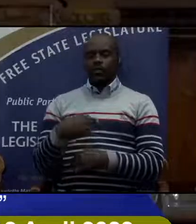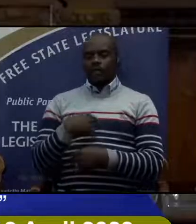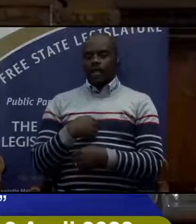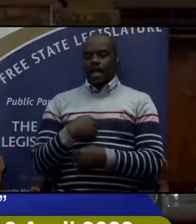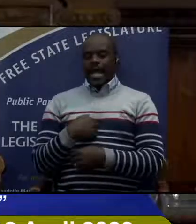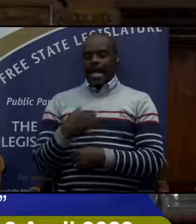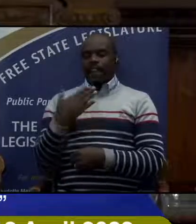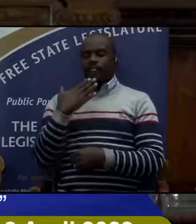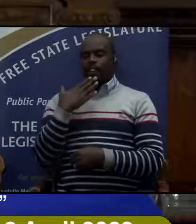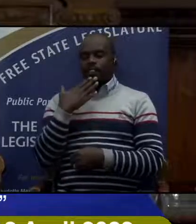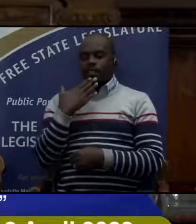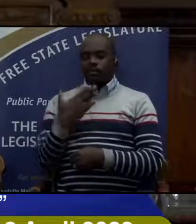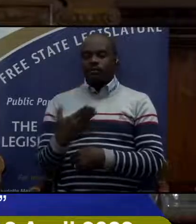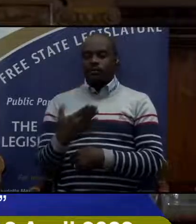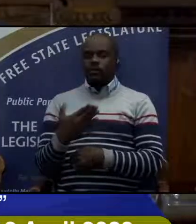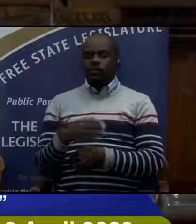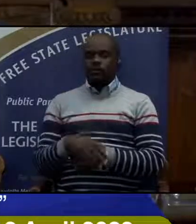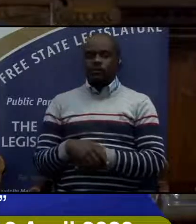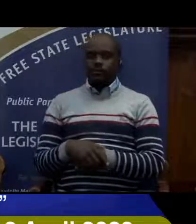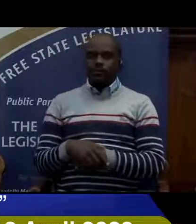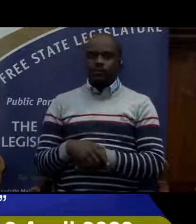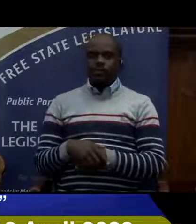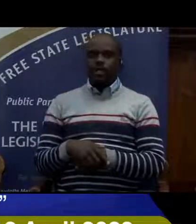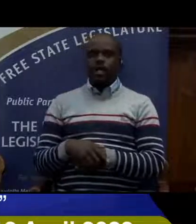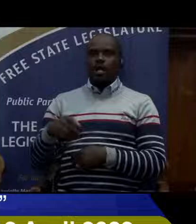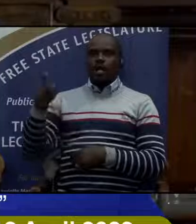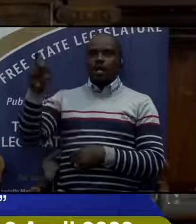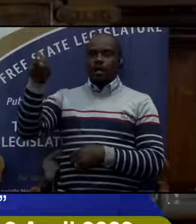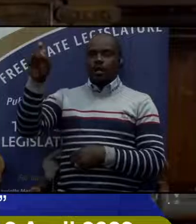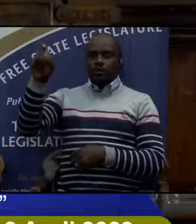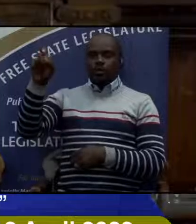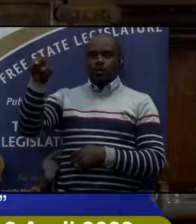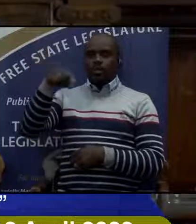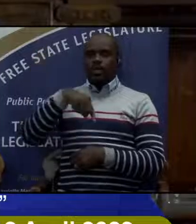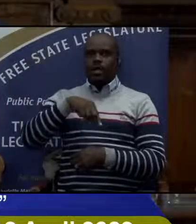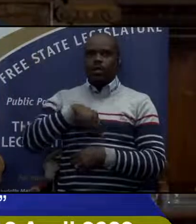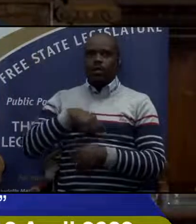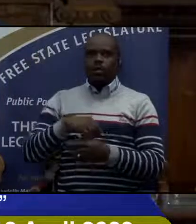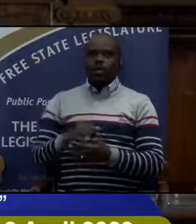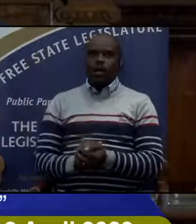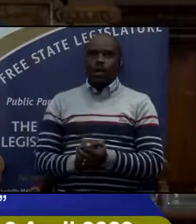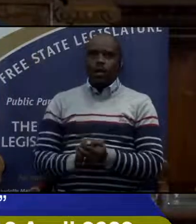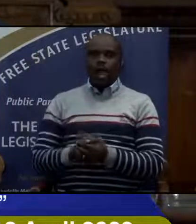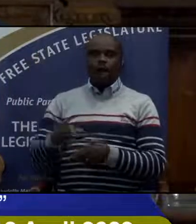Leboe motsamaiso wa dipuisano go tona kgolo